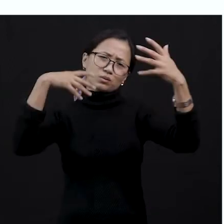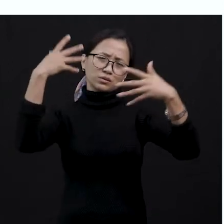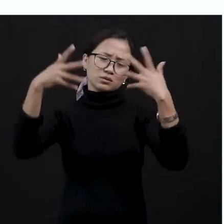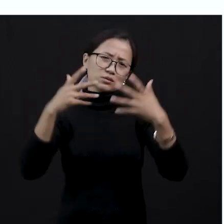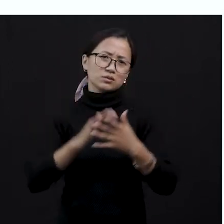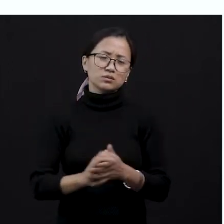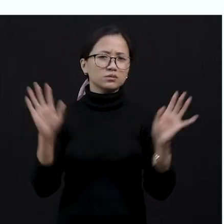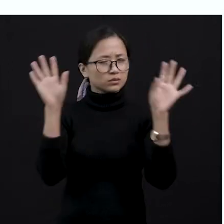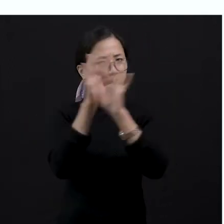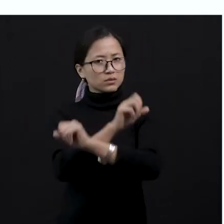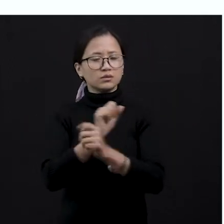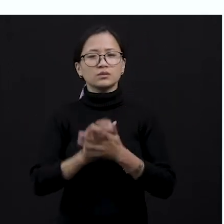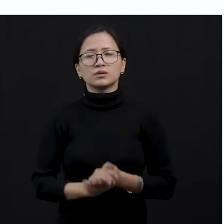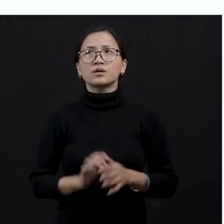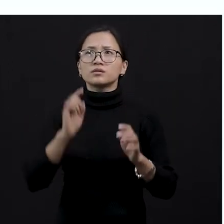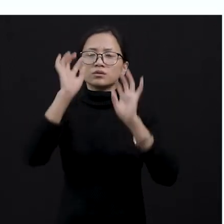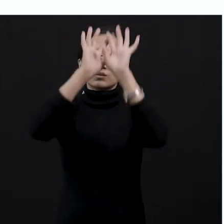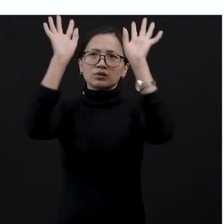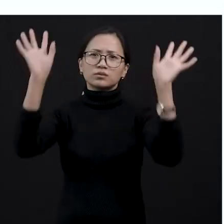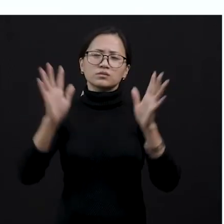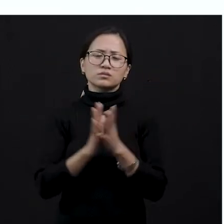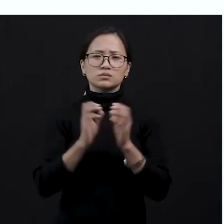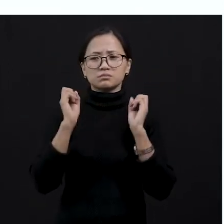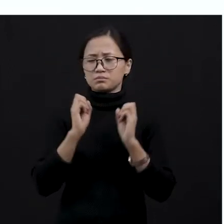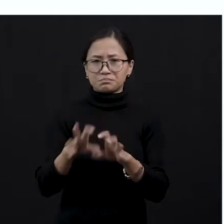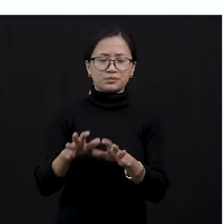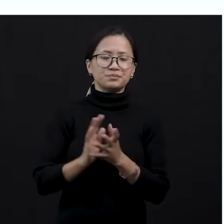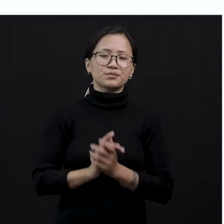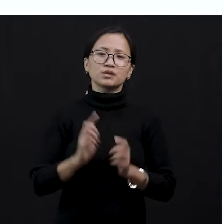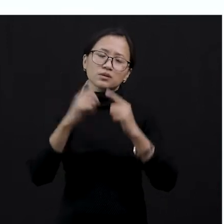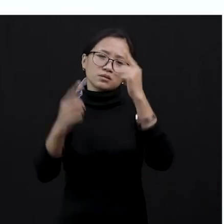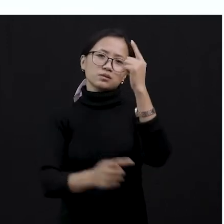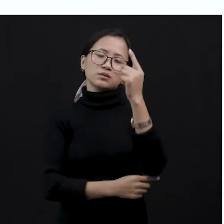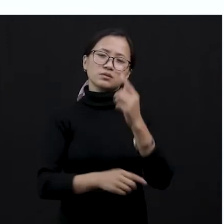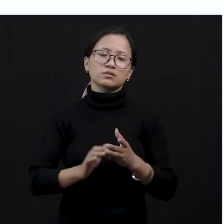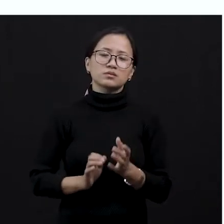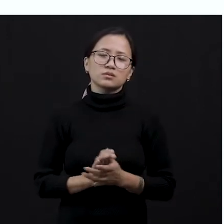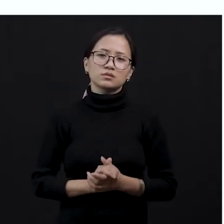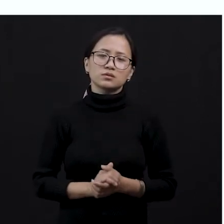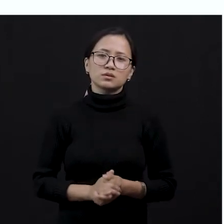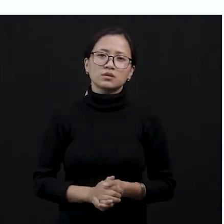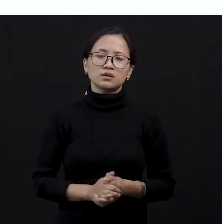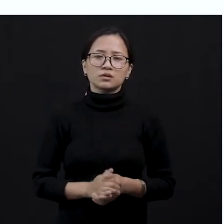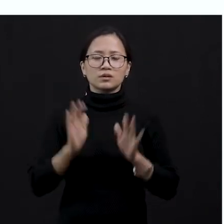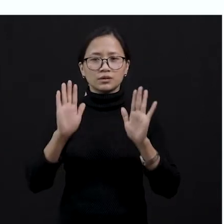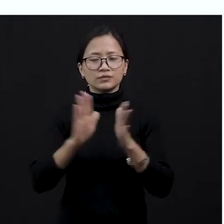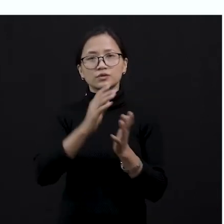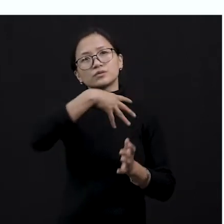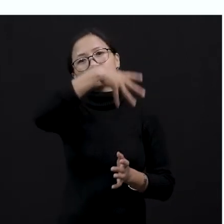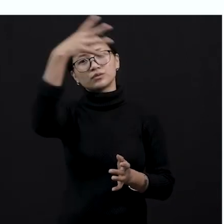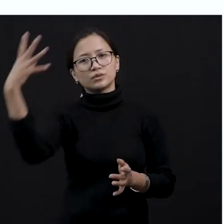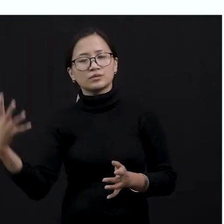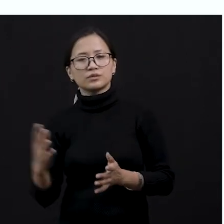windy, or if it is dark and the weather is very gloomy, at the end, I will have the